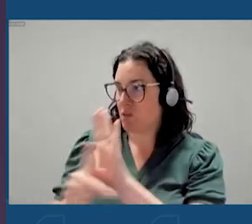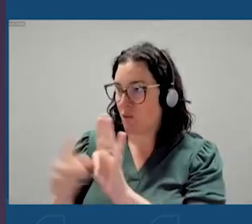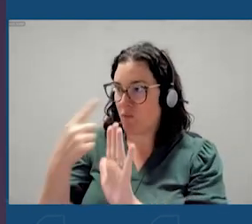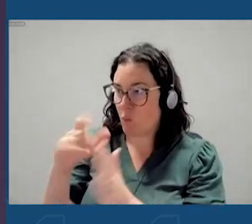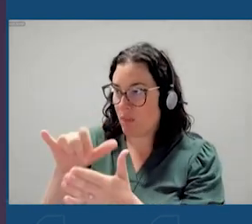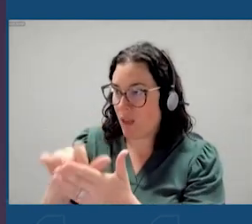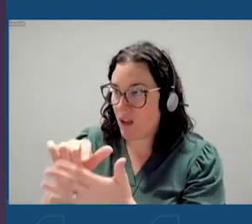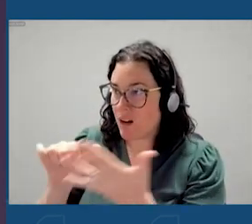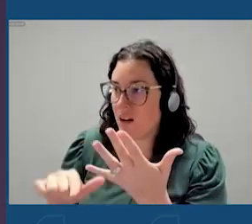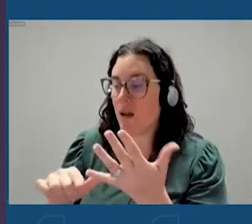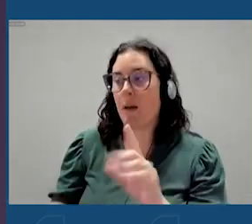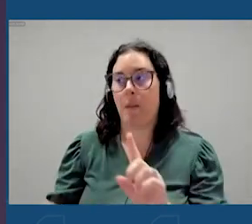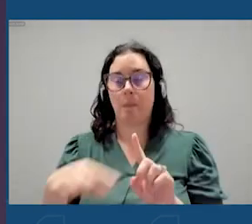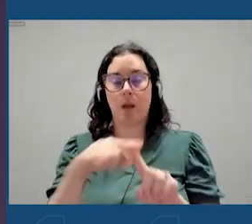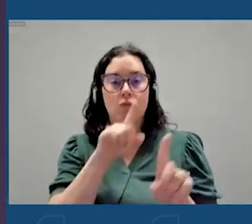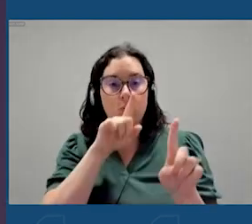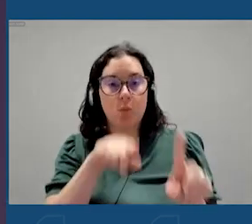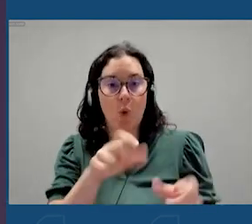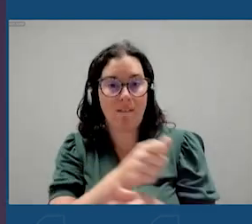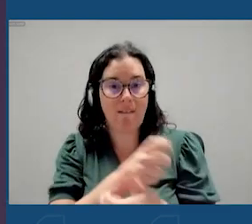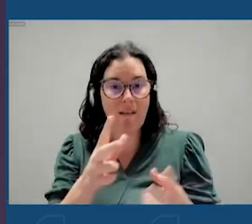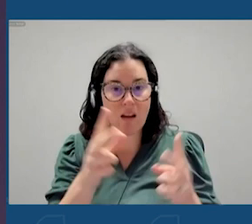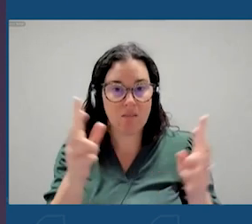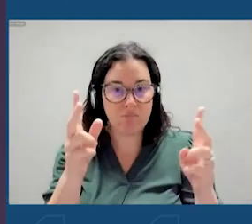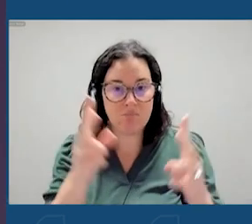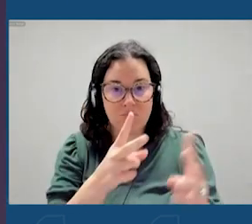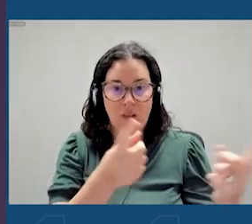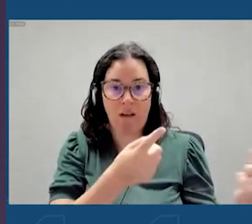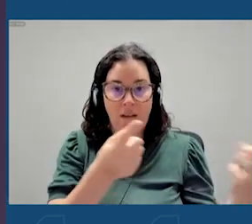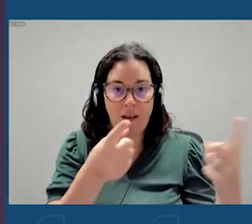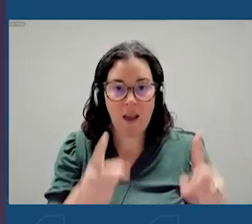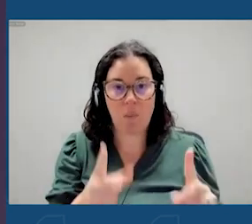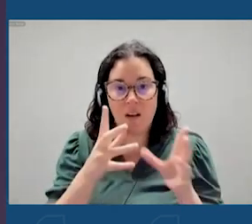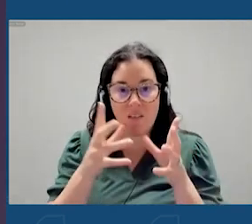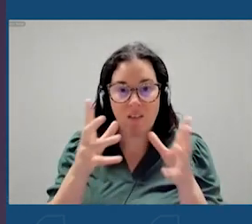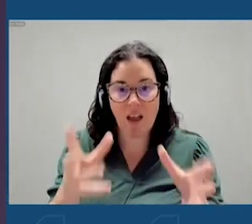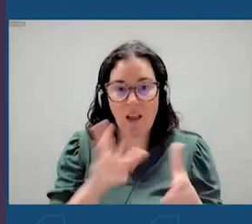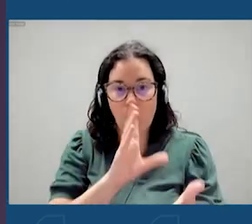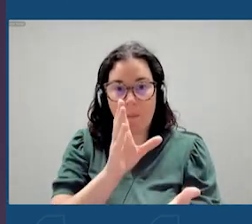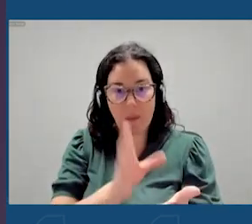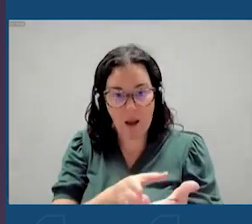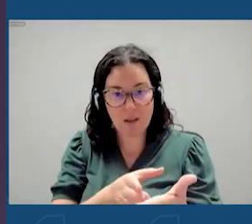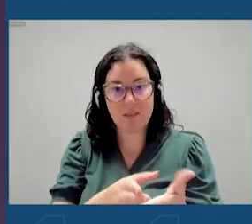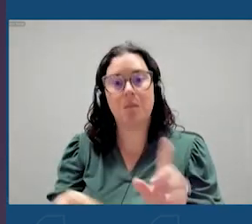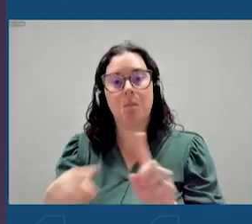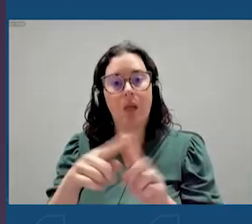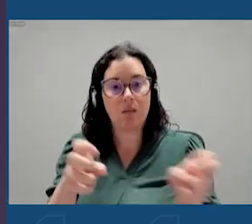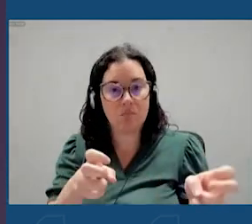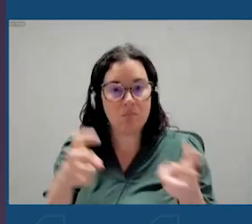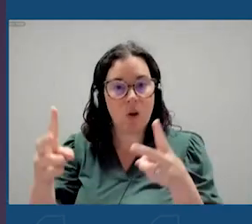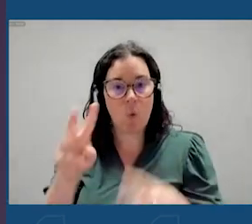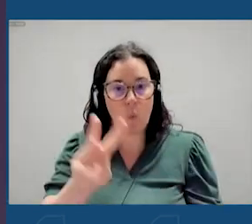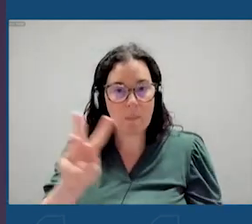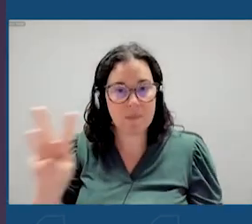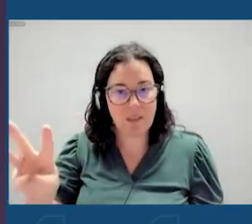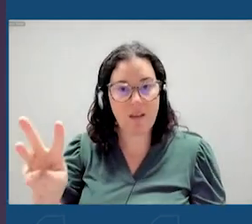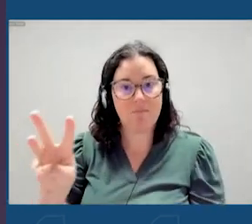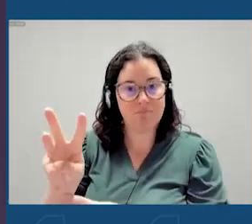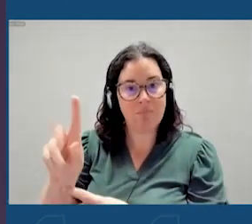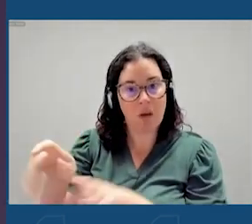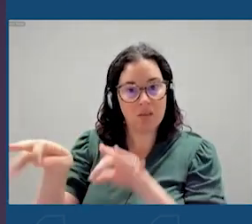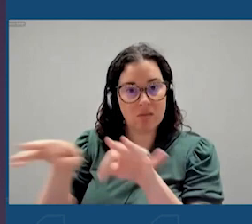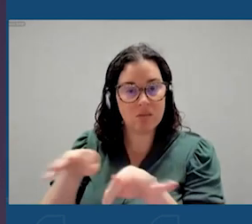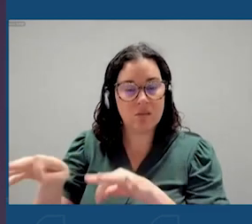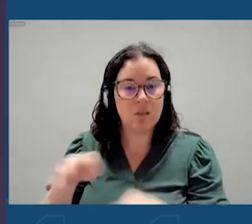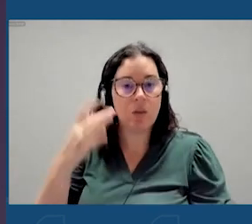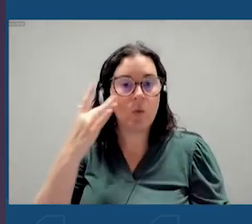incident of hate or bias that happens on campus, that they have to put it onto their websites. This will add transparency and will not allow colleges